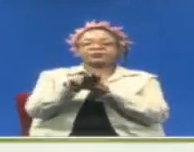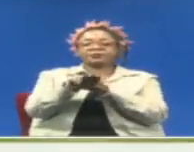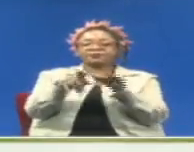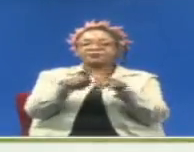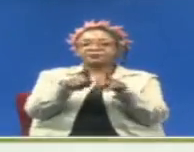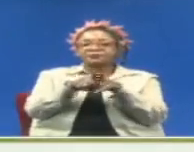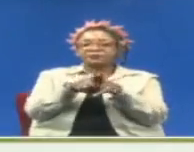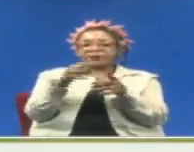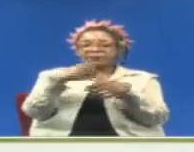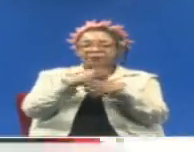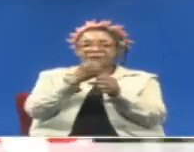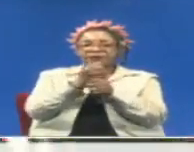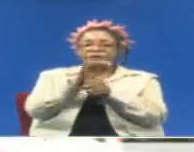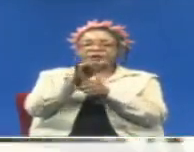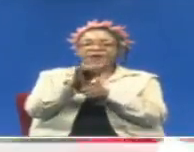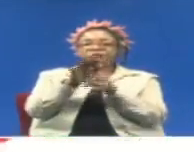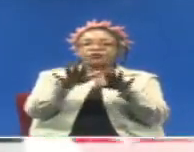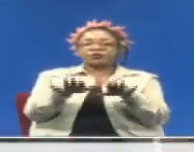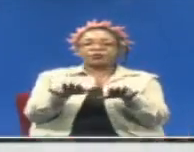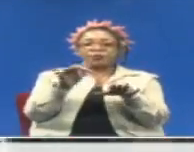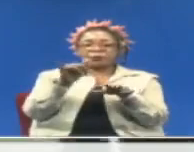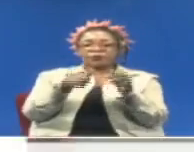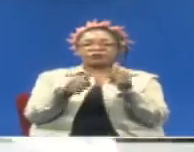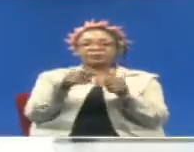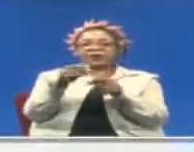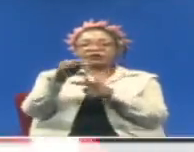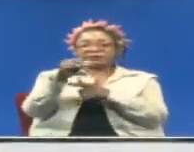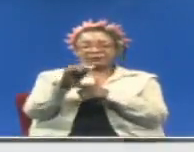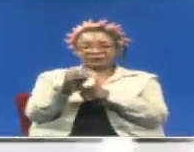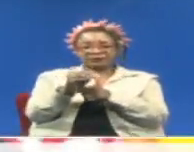dribbled past two defenders to slot the ball into the back of the net.